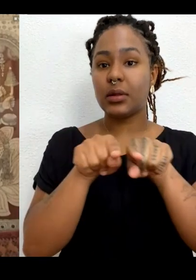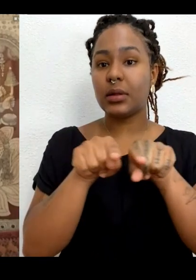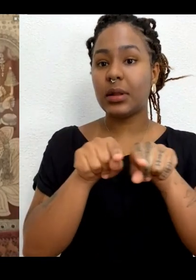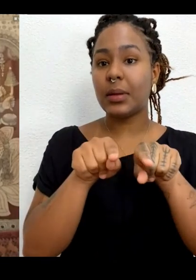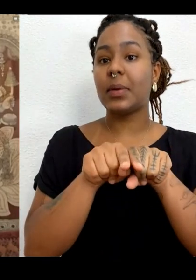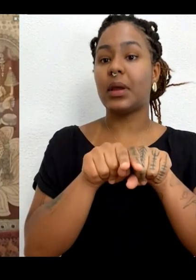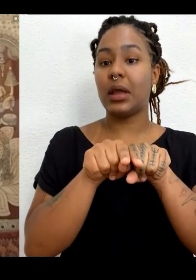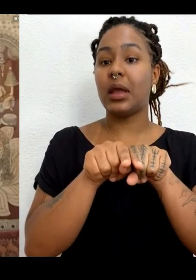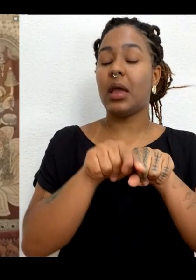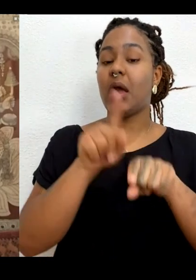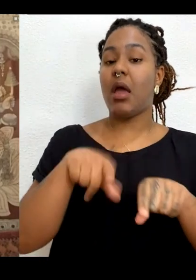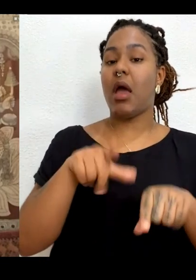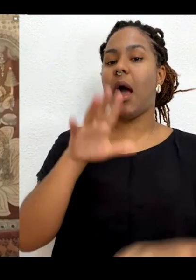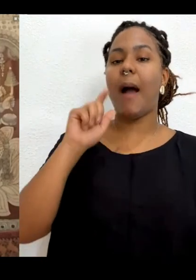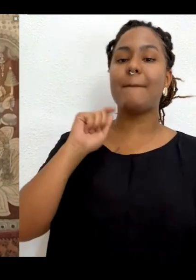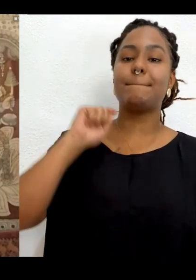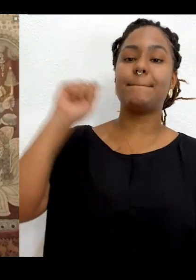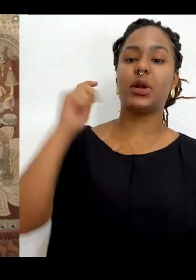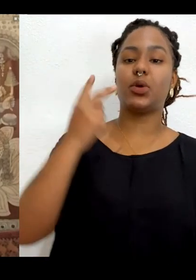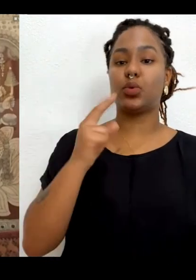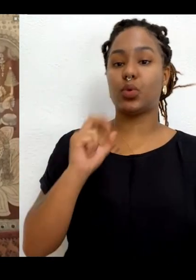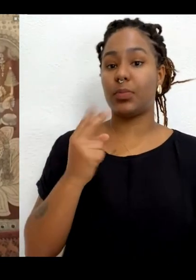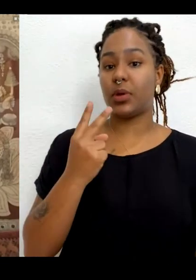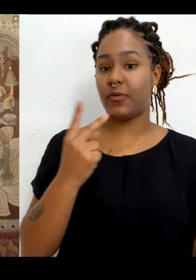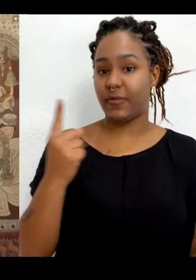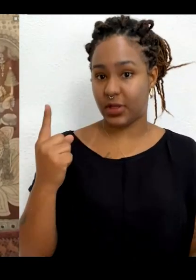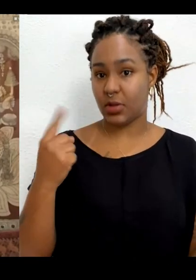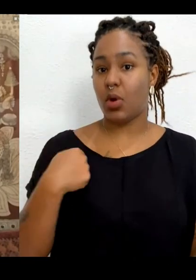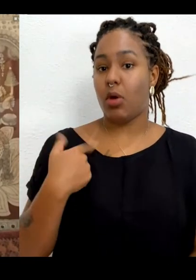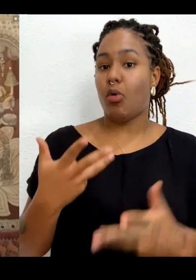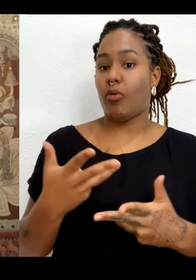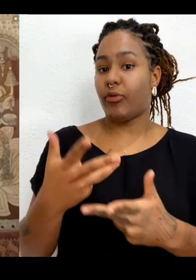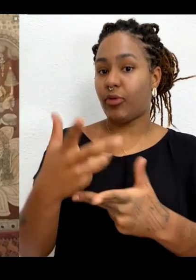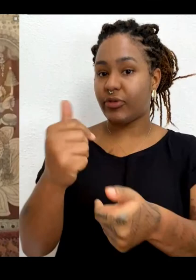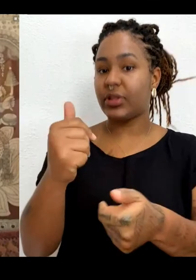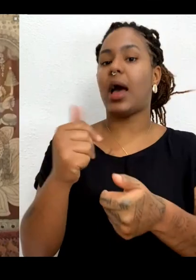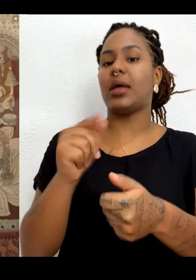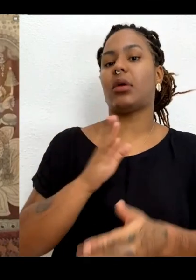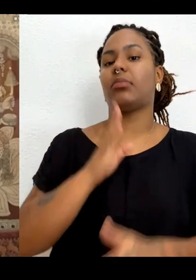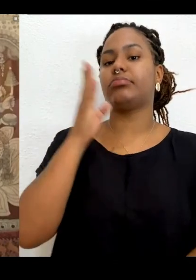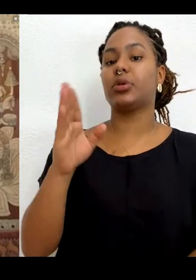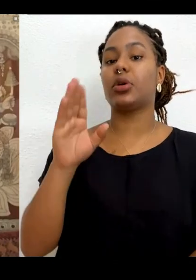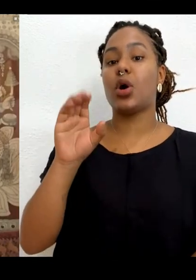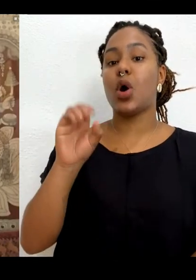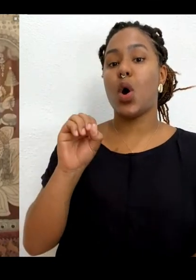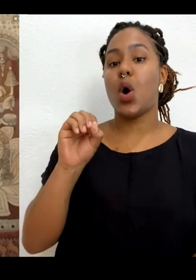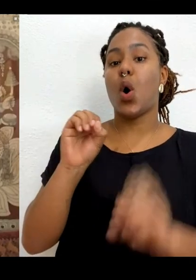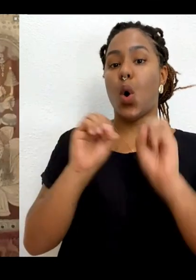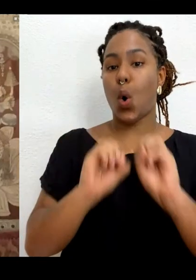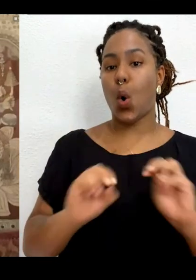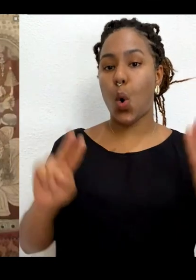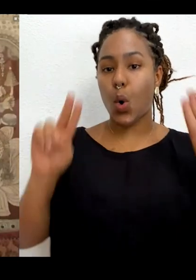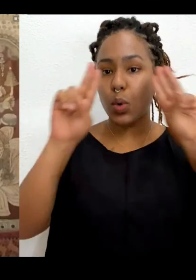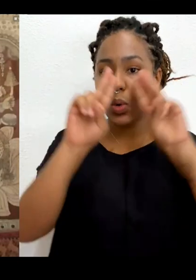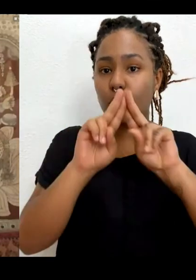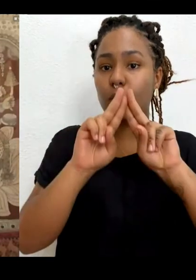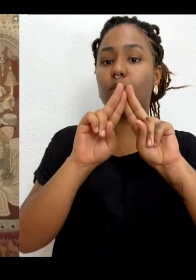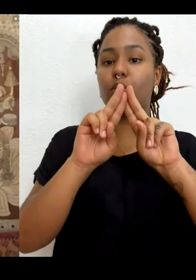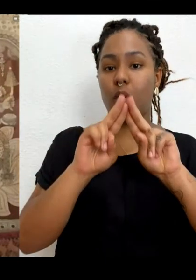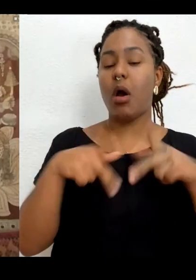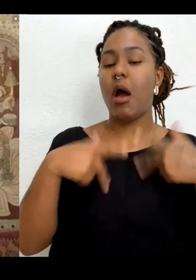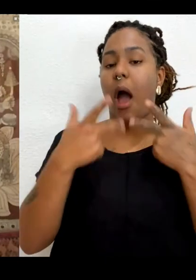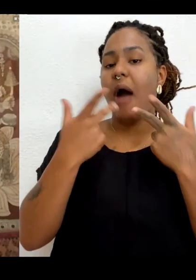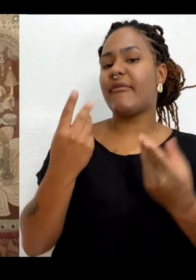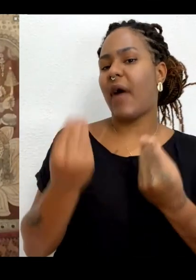Assembly to address the Gathering on Harmony with nature and a resolution was